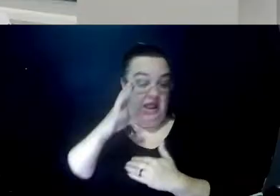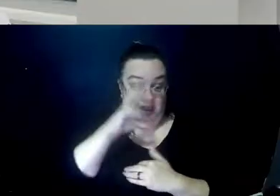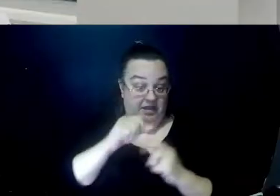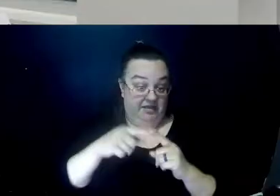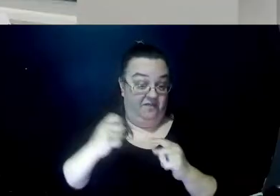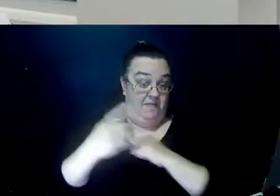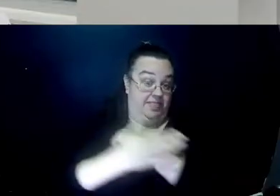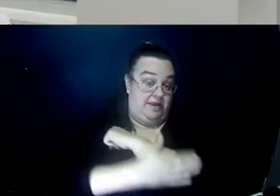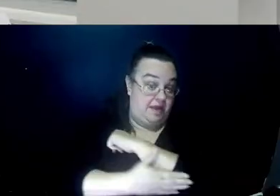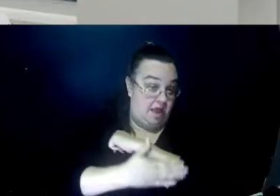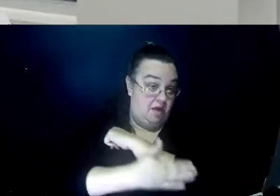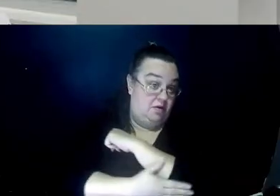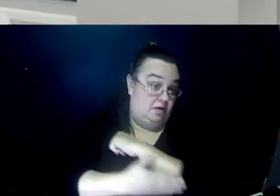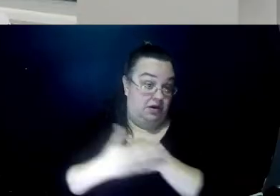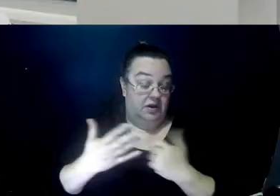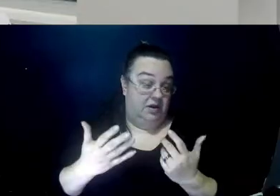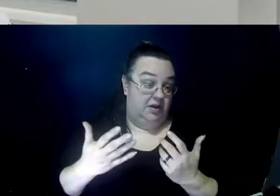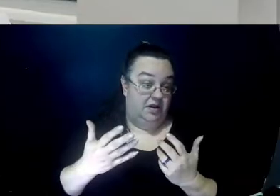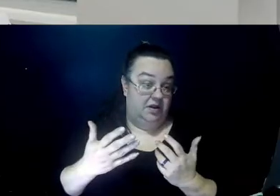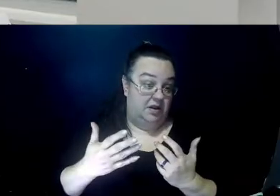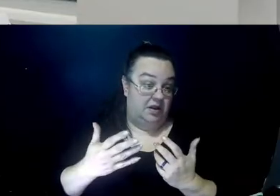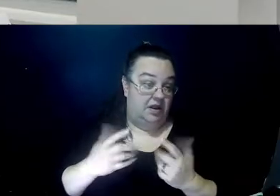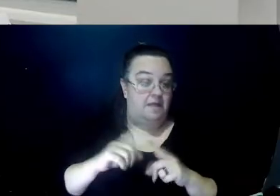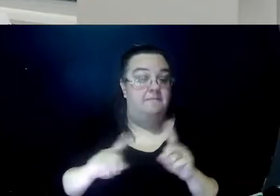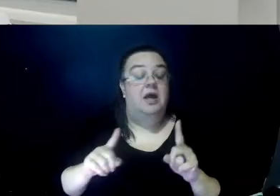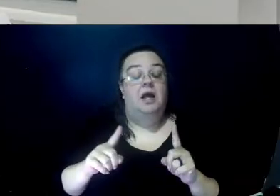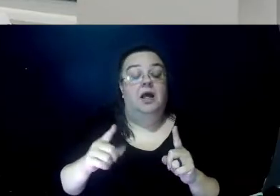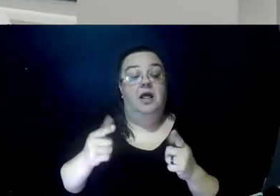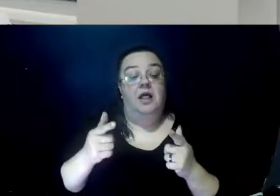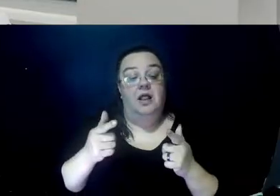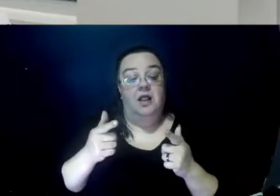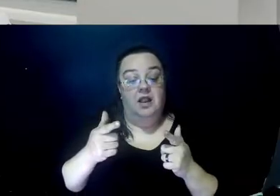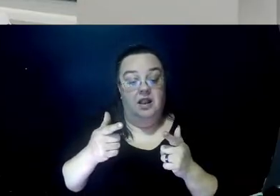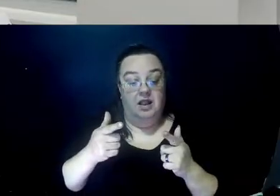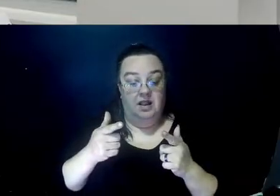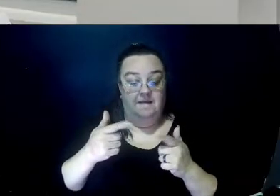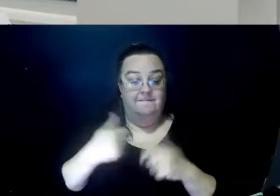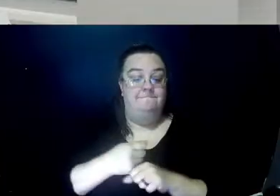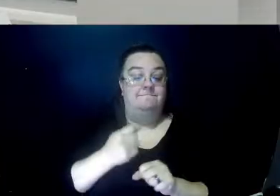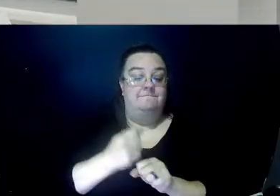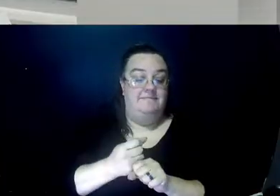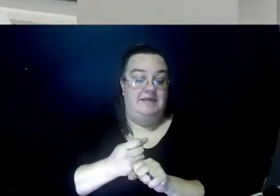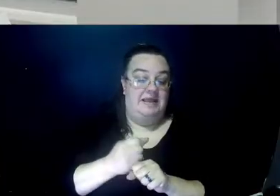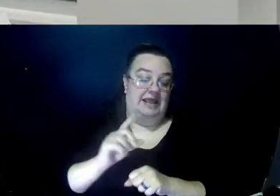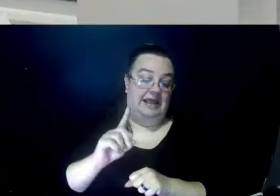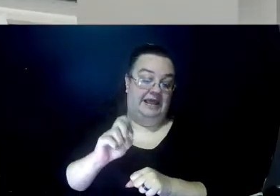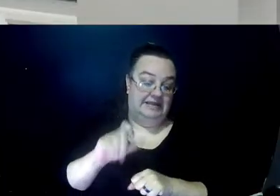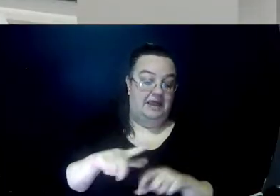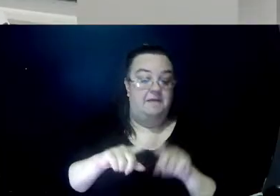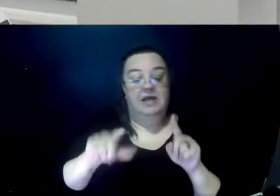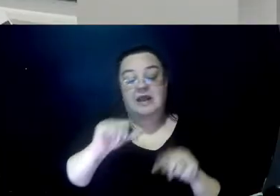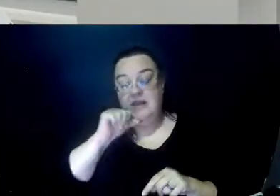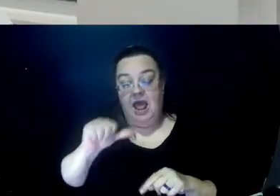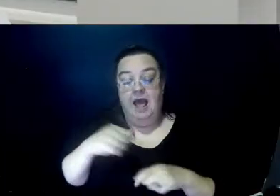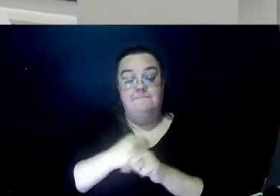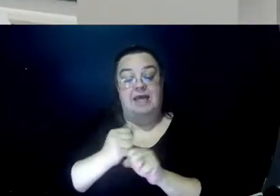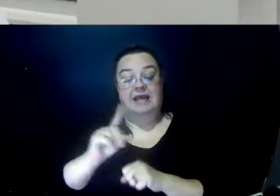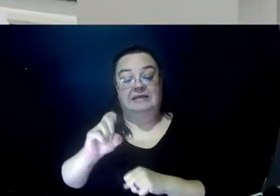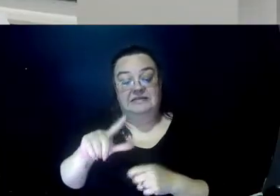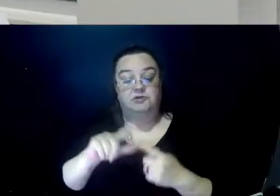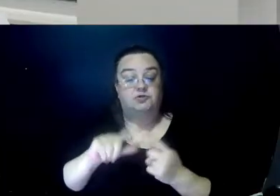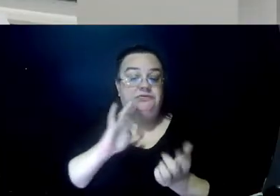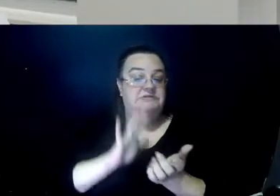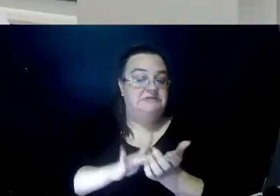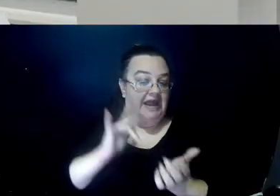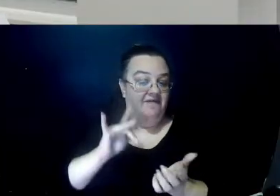county. But let's not make a deal, but not make a deal to, take advantage of the town at the